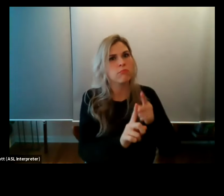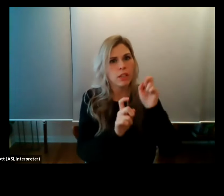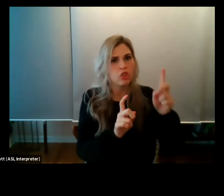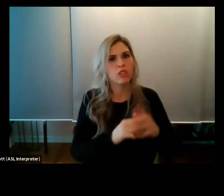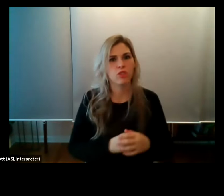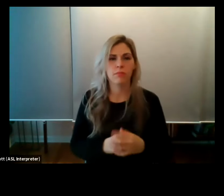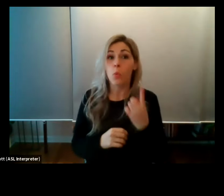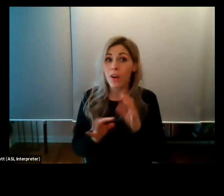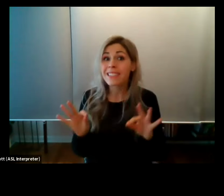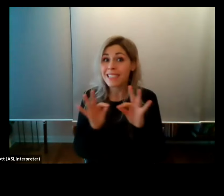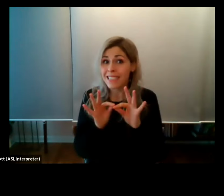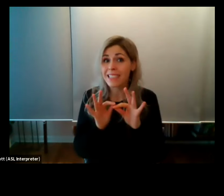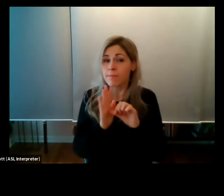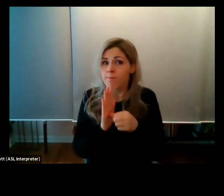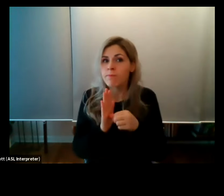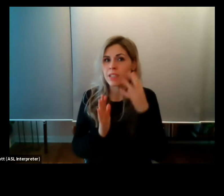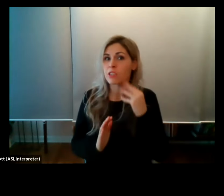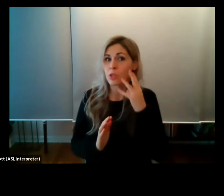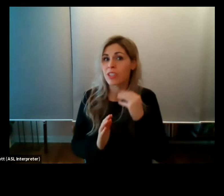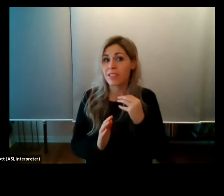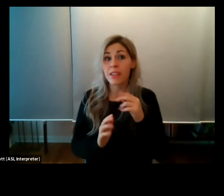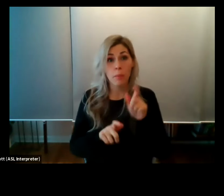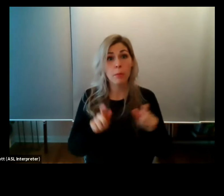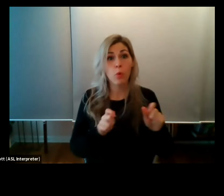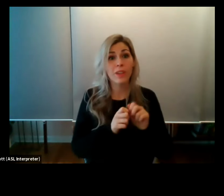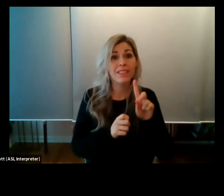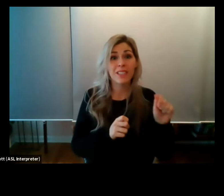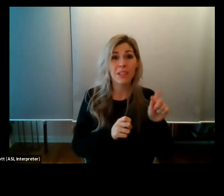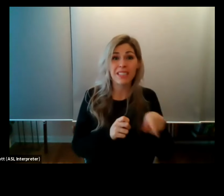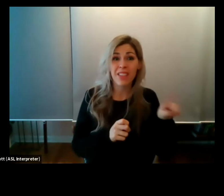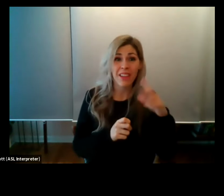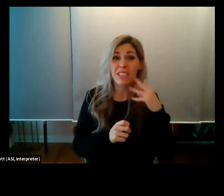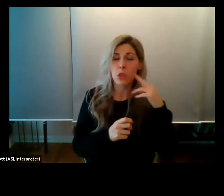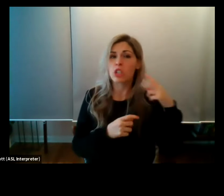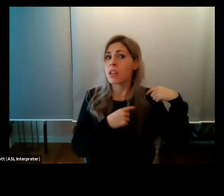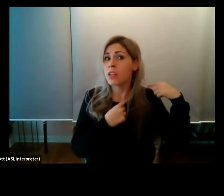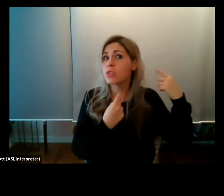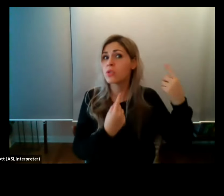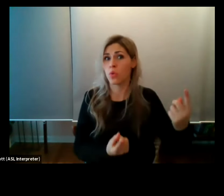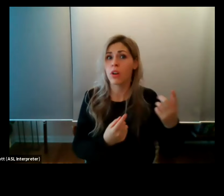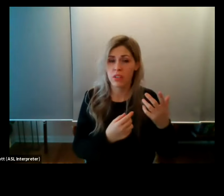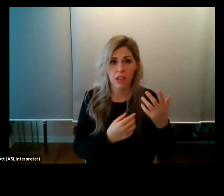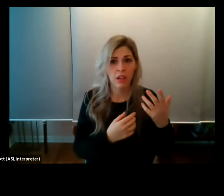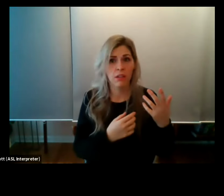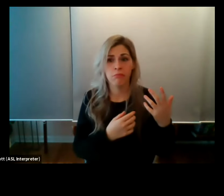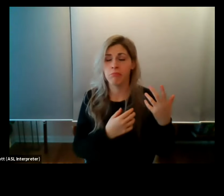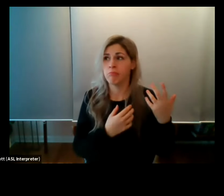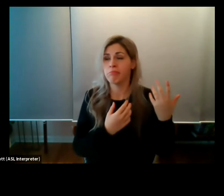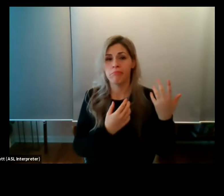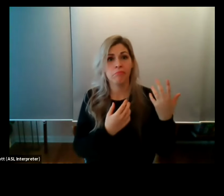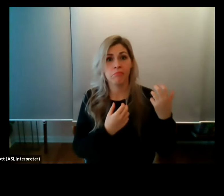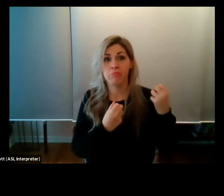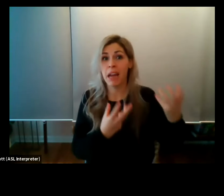one important experience that persons with disabilities have experienced historically over the last or